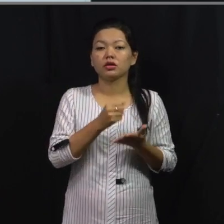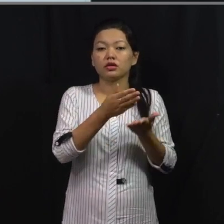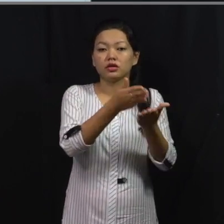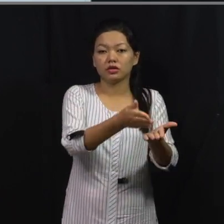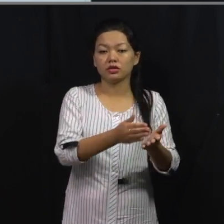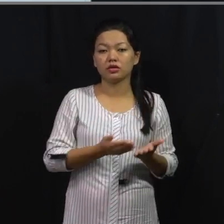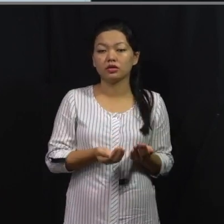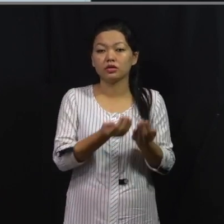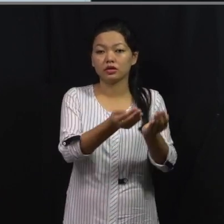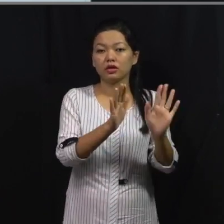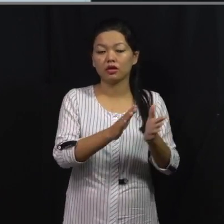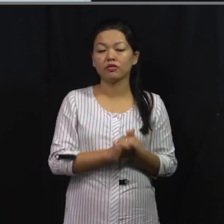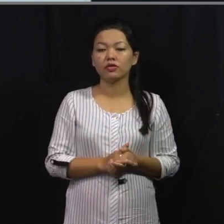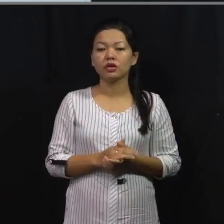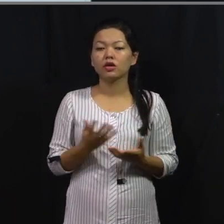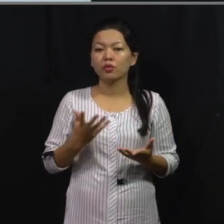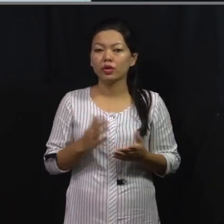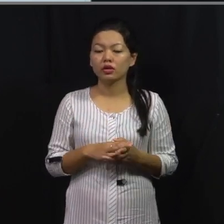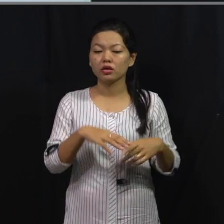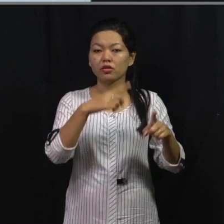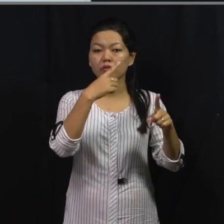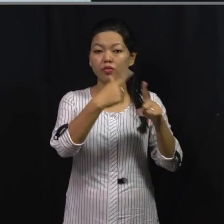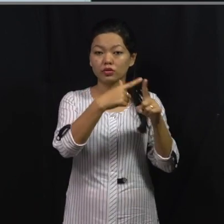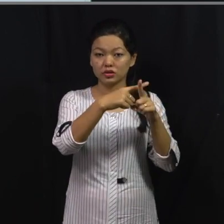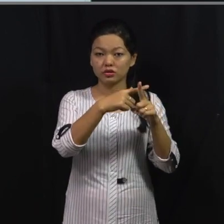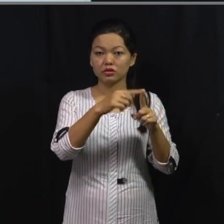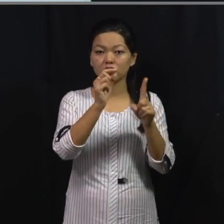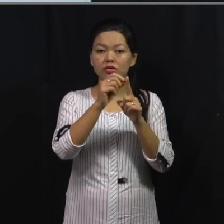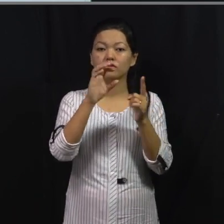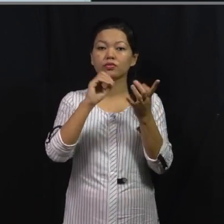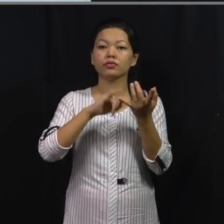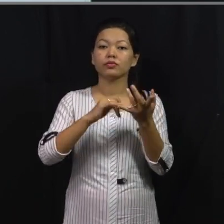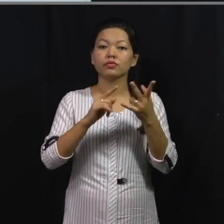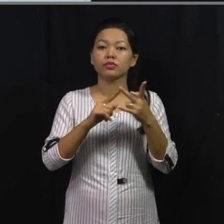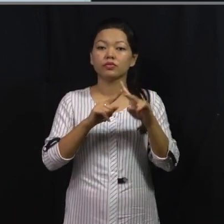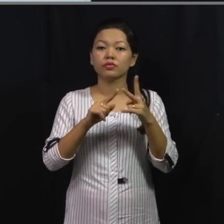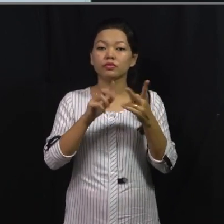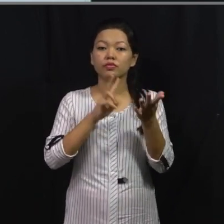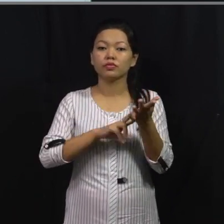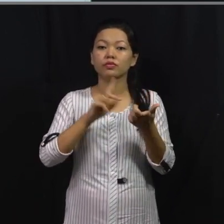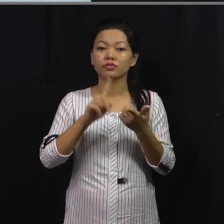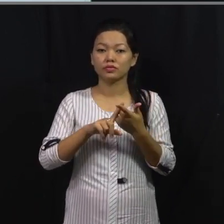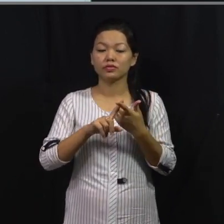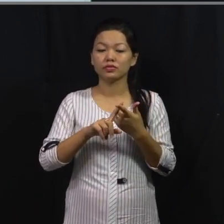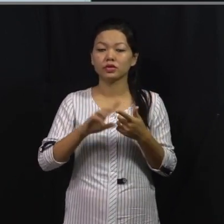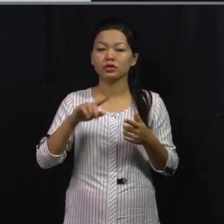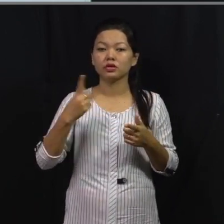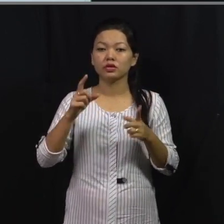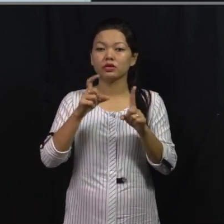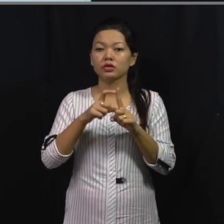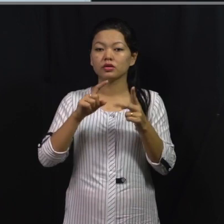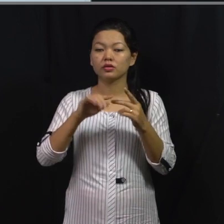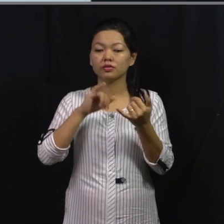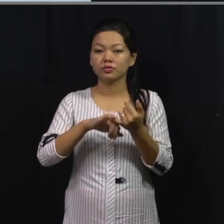positive discrimination. Why? Because these are the group of people who were never given some privileges, or they